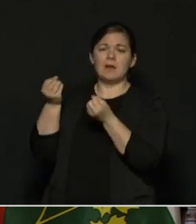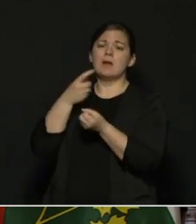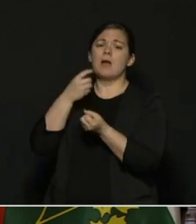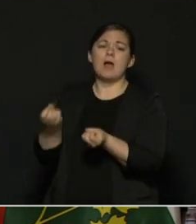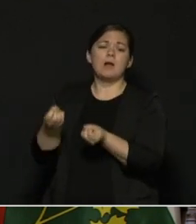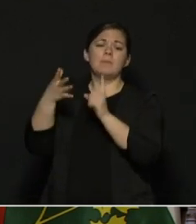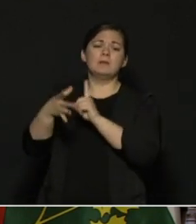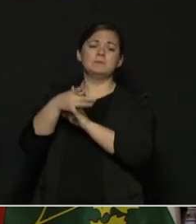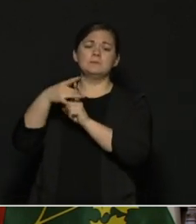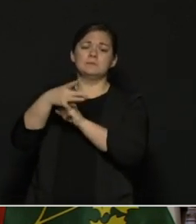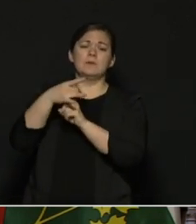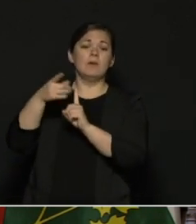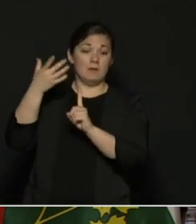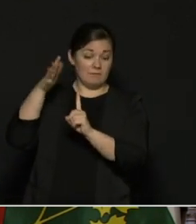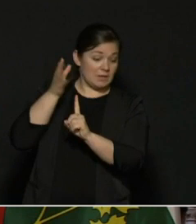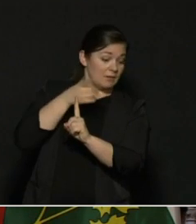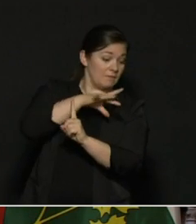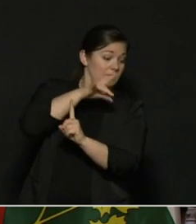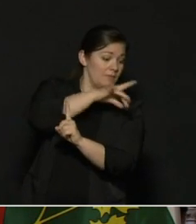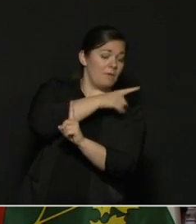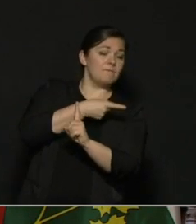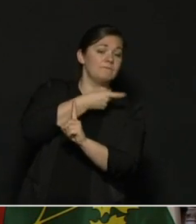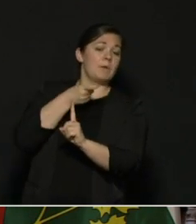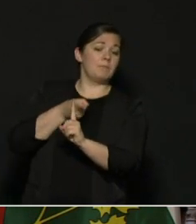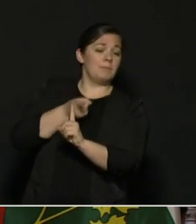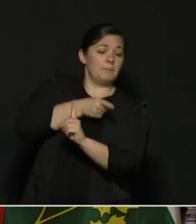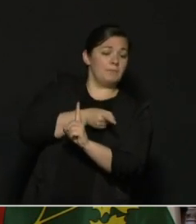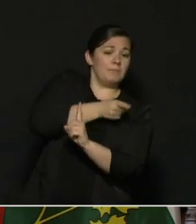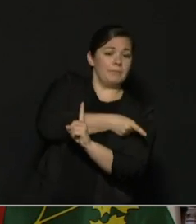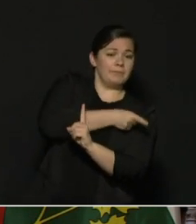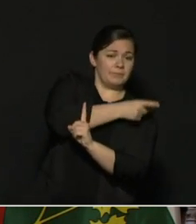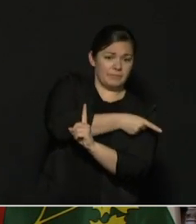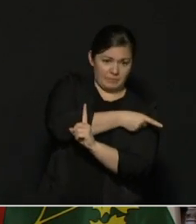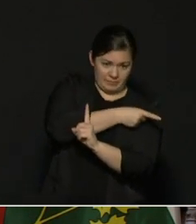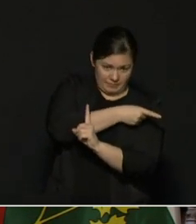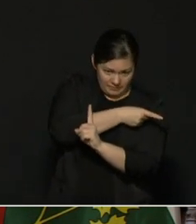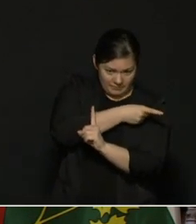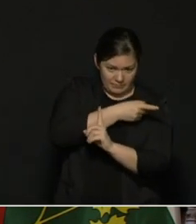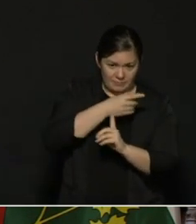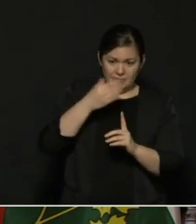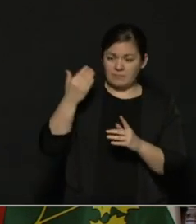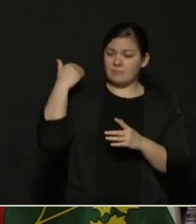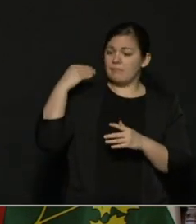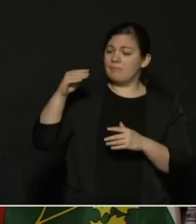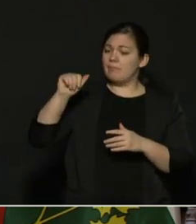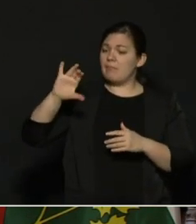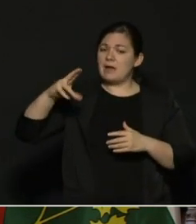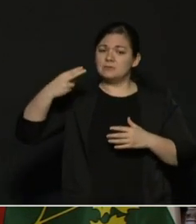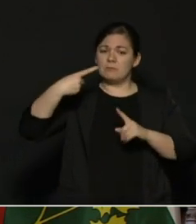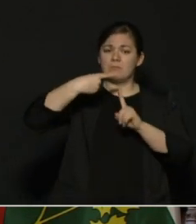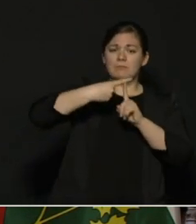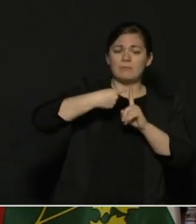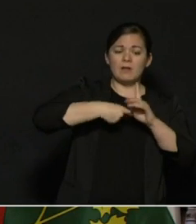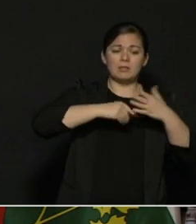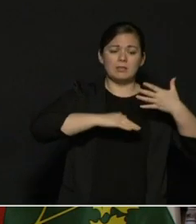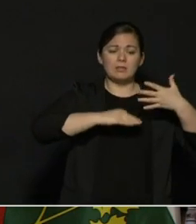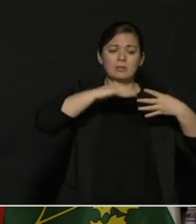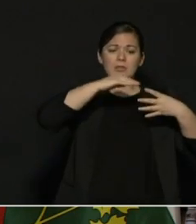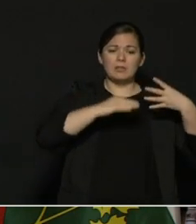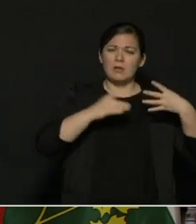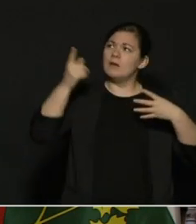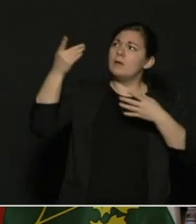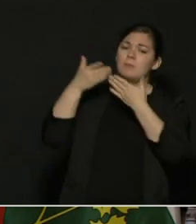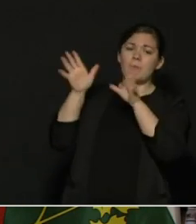far back as mid-March. Was it about that time or shortly after, or when exactly did public health units sort of become overwhelmed and